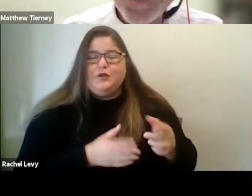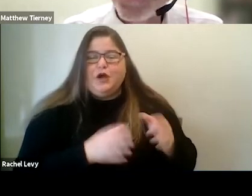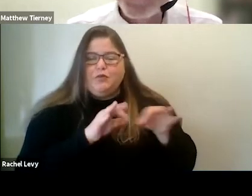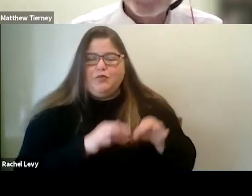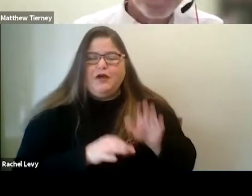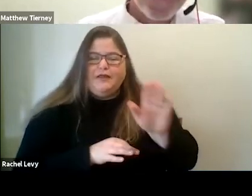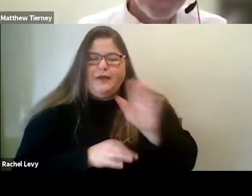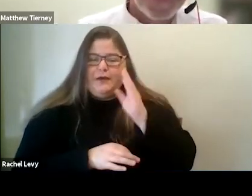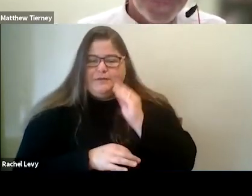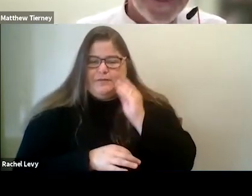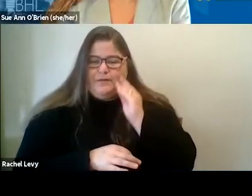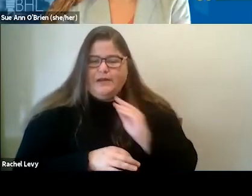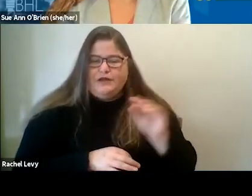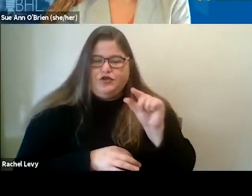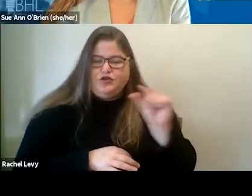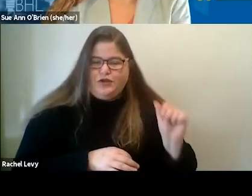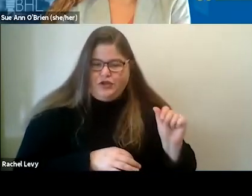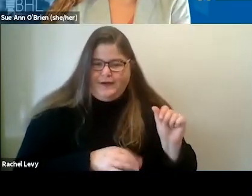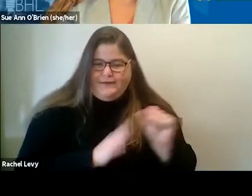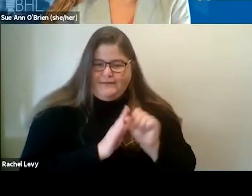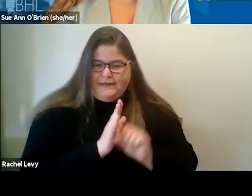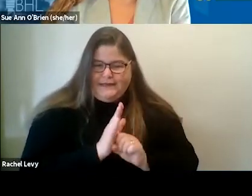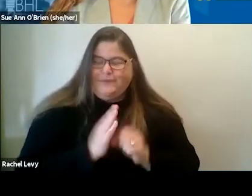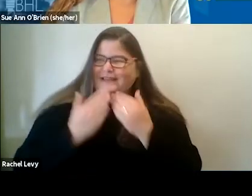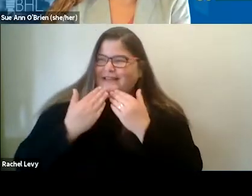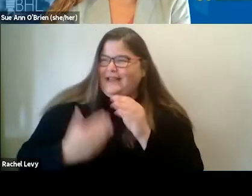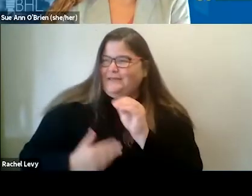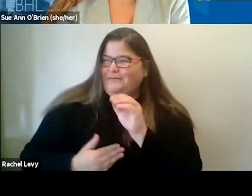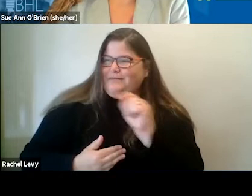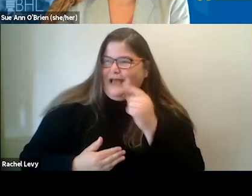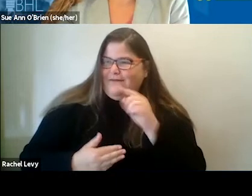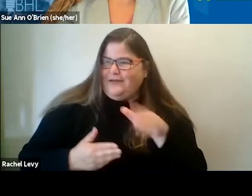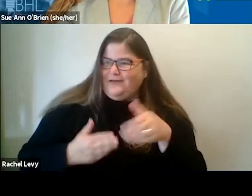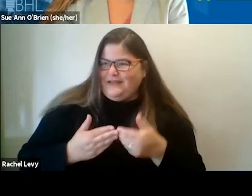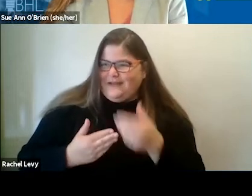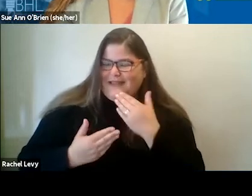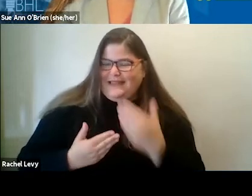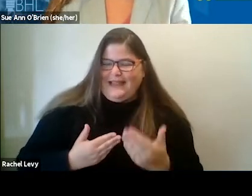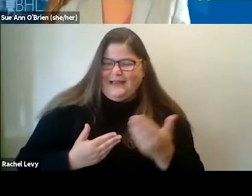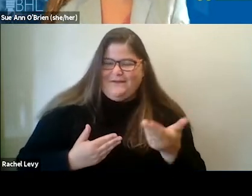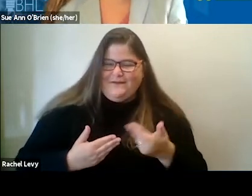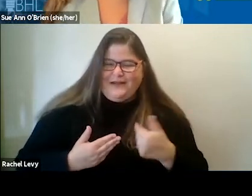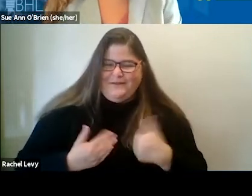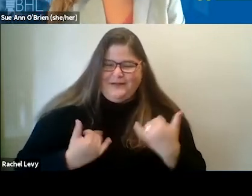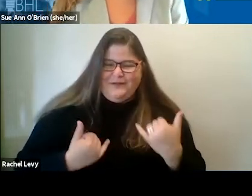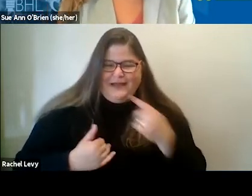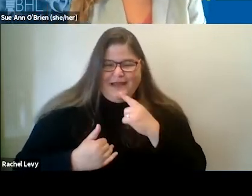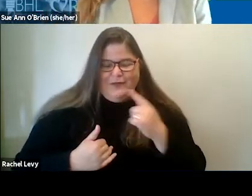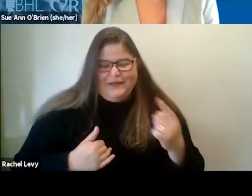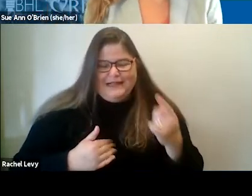Georgia. Sue-Ann? Great. Thanks, Matt, for the introduction, and thanks for having me here today. Really excited about